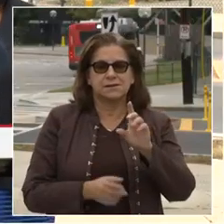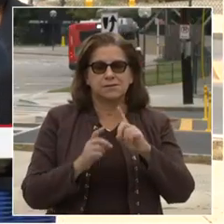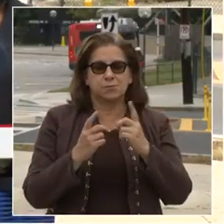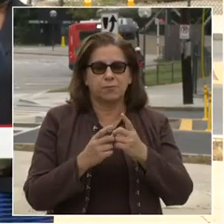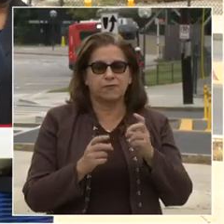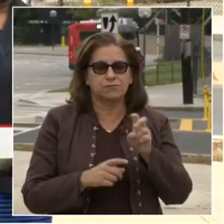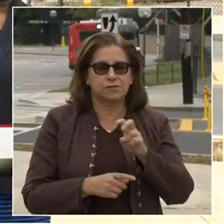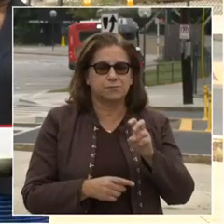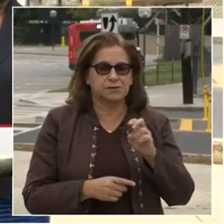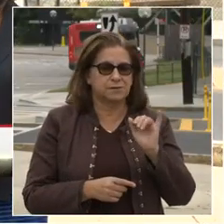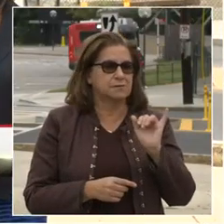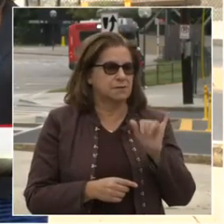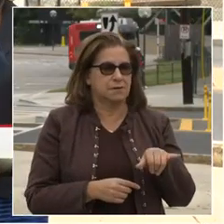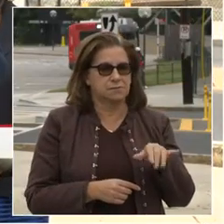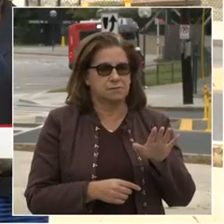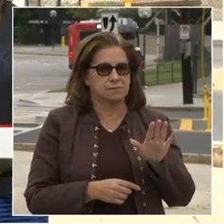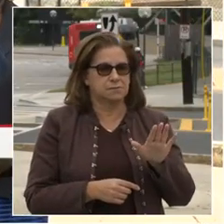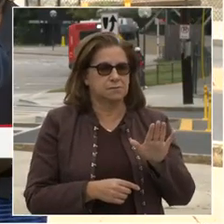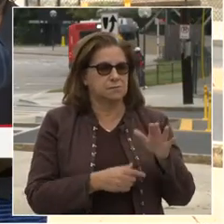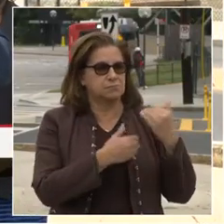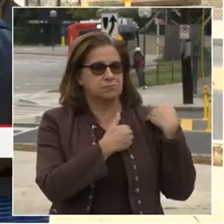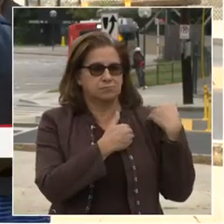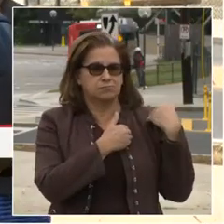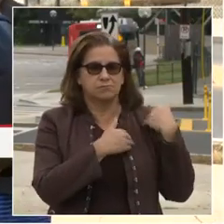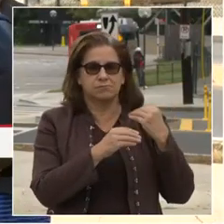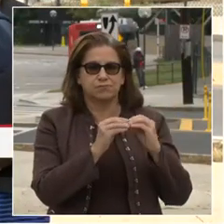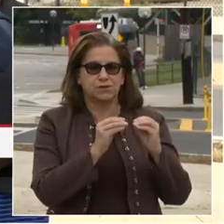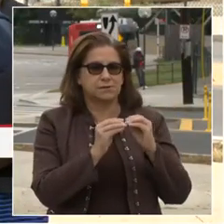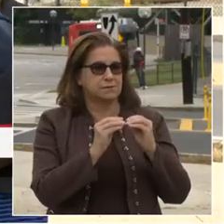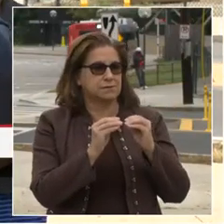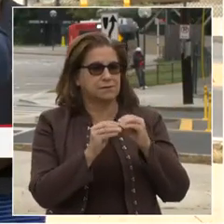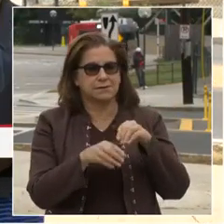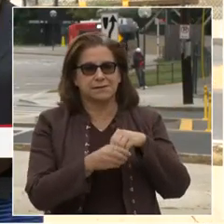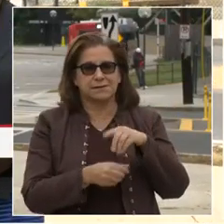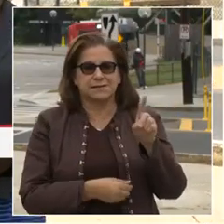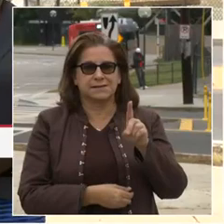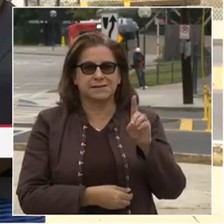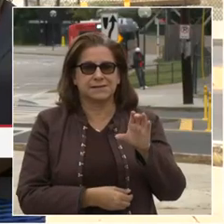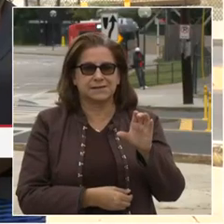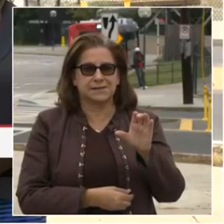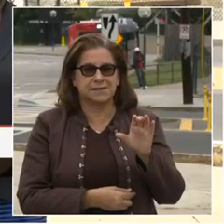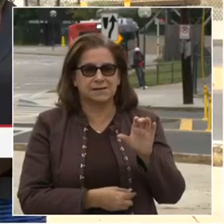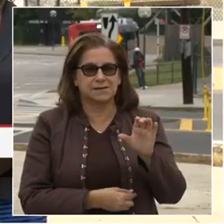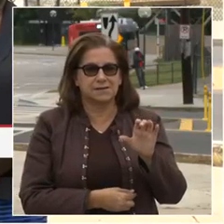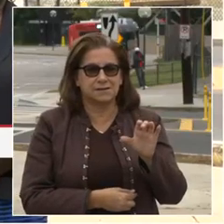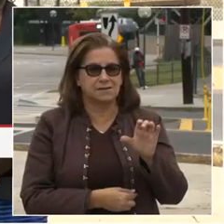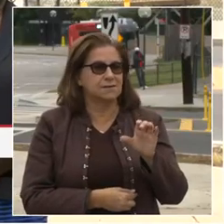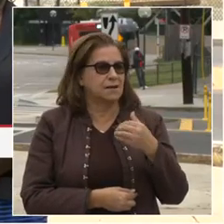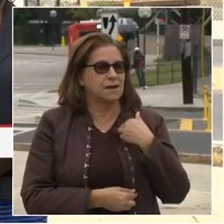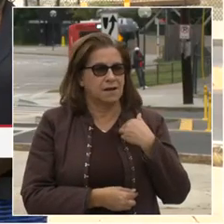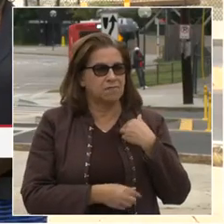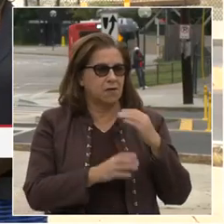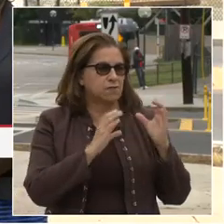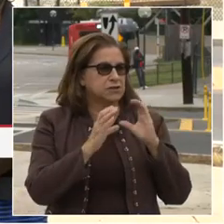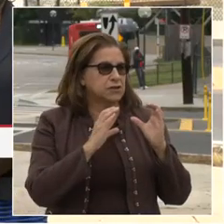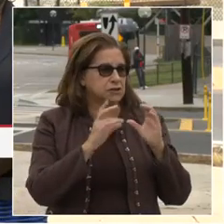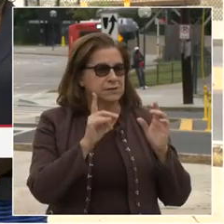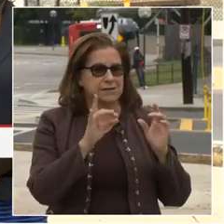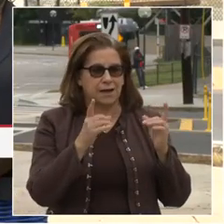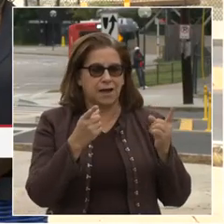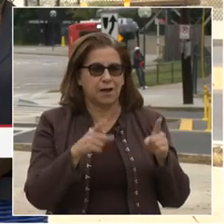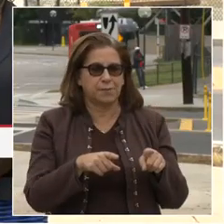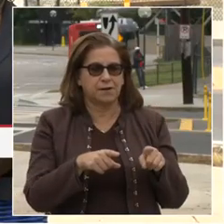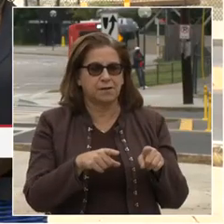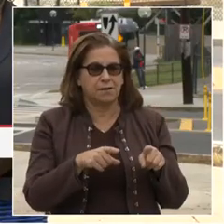it. And it's my understanding that staff level conversations have occurred. I haven't personally had